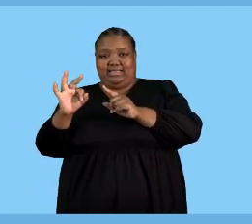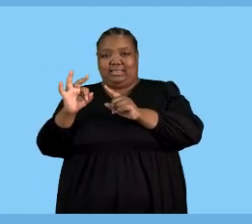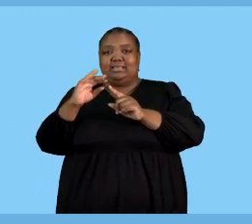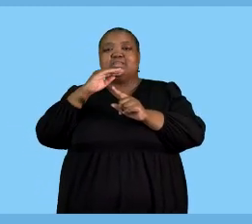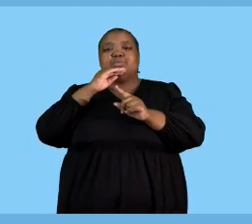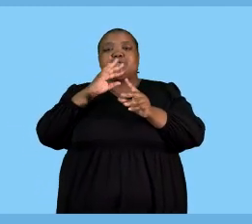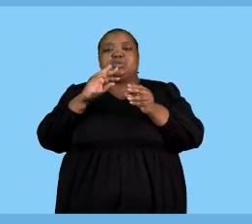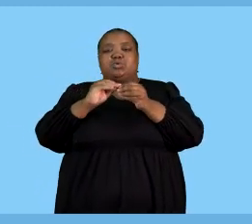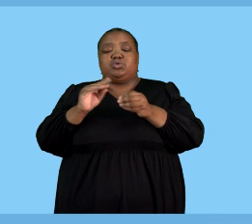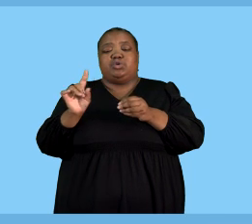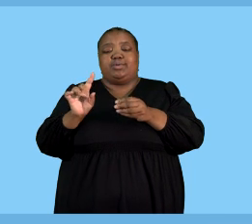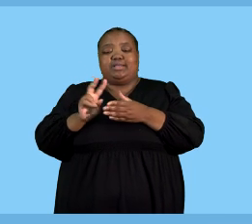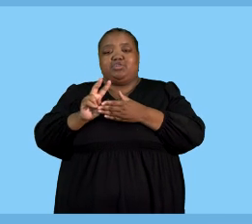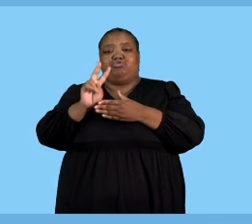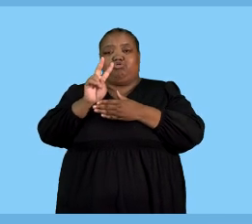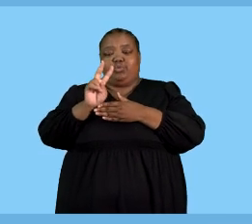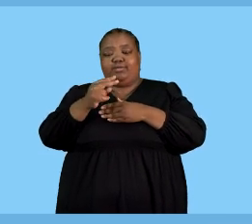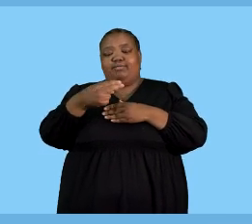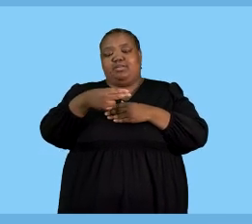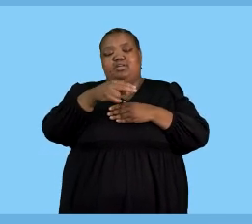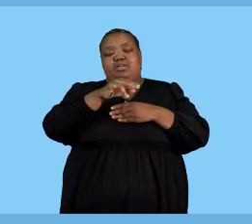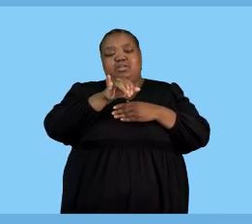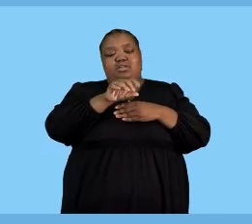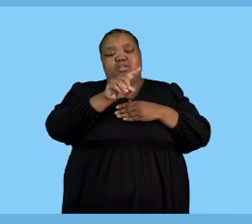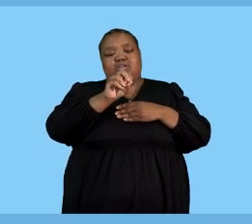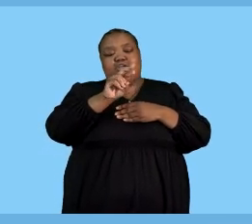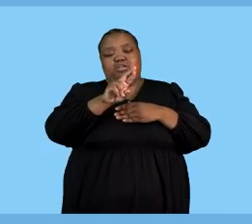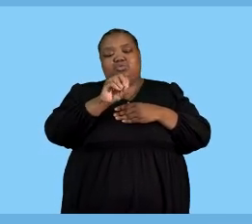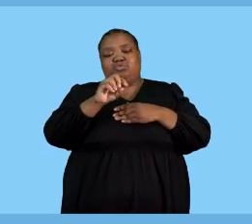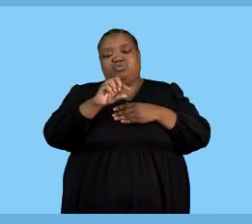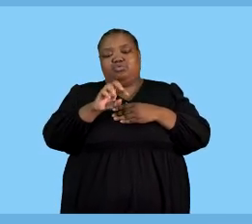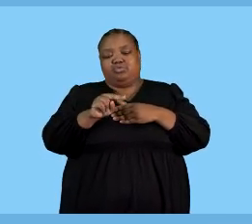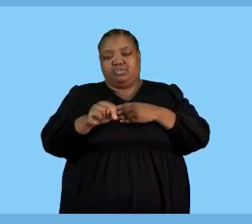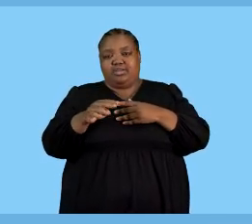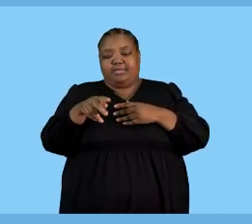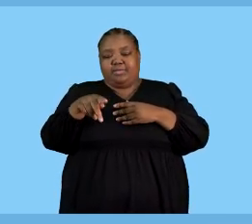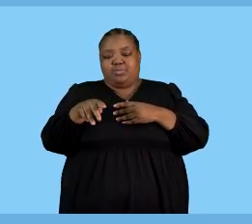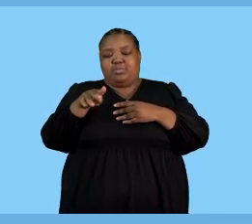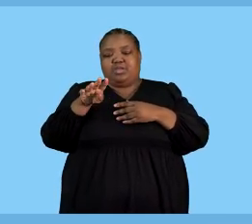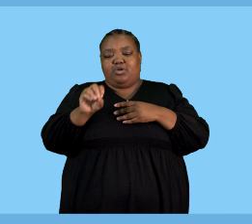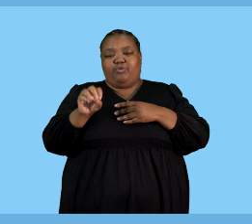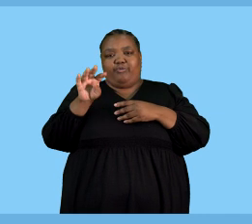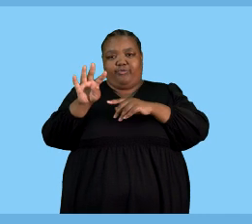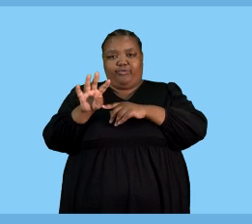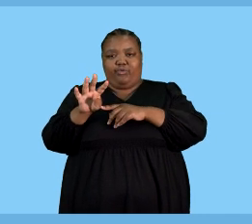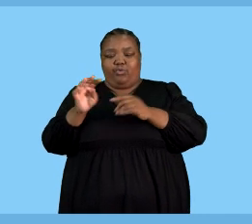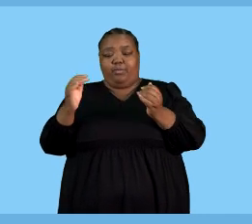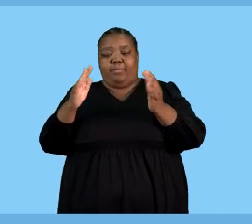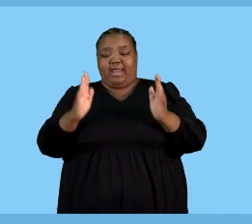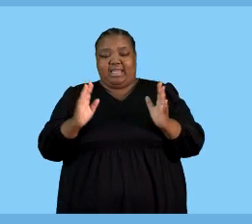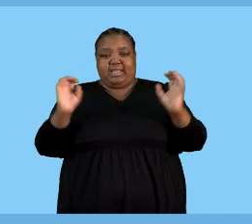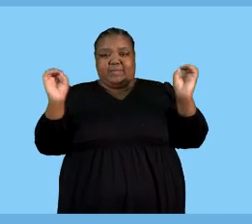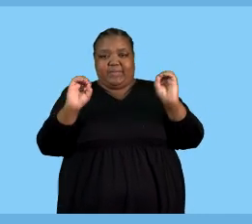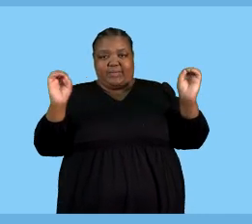by the 3, which then means that's going to be 12 hydrogens. Then we move on. The PO4, it